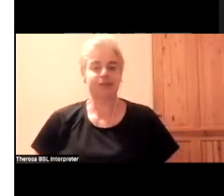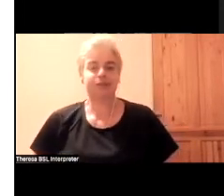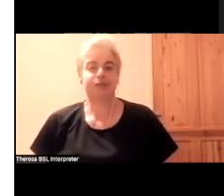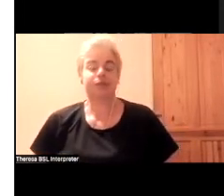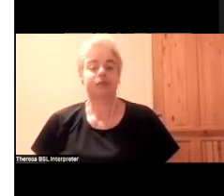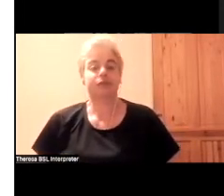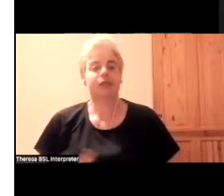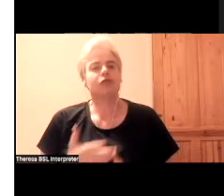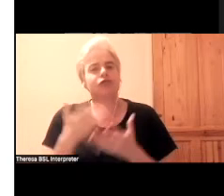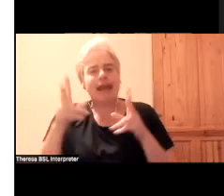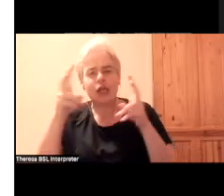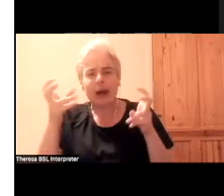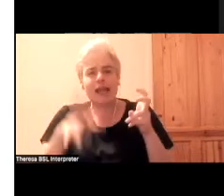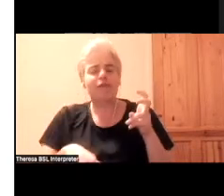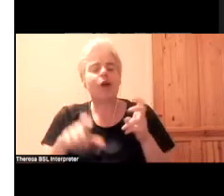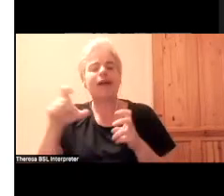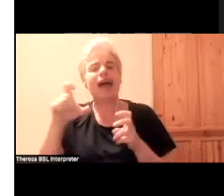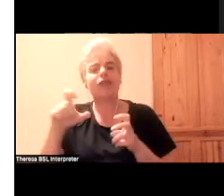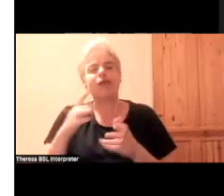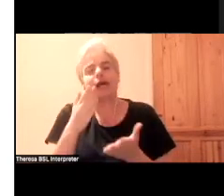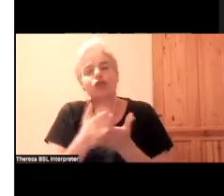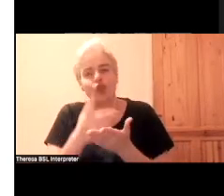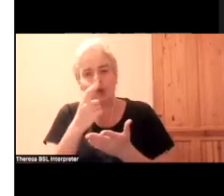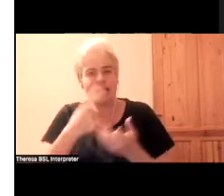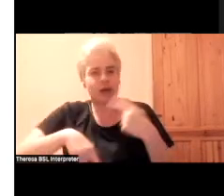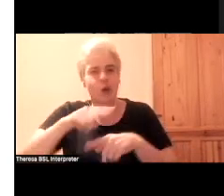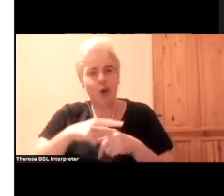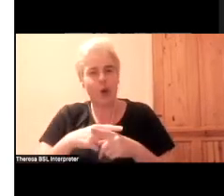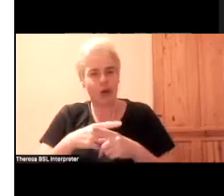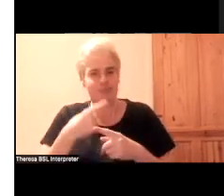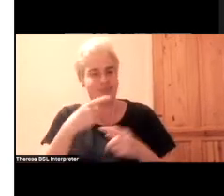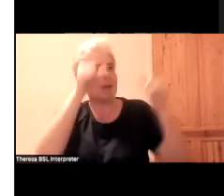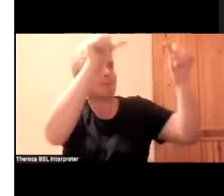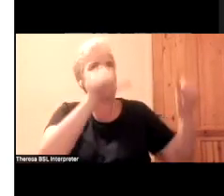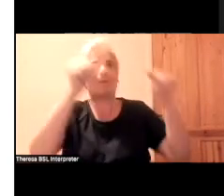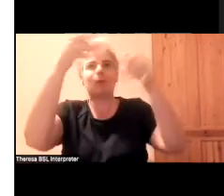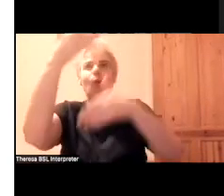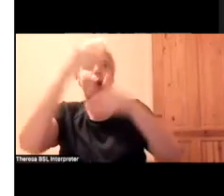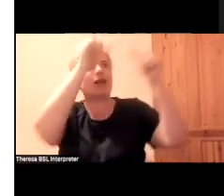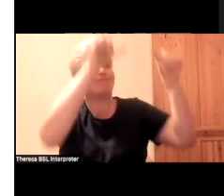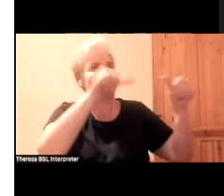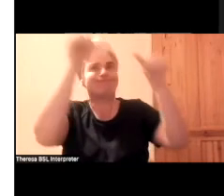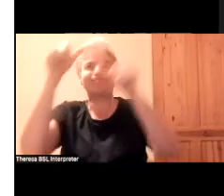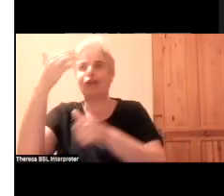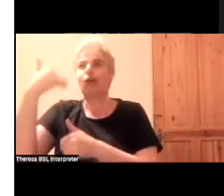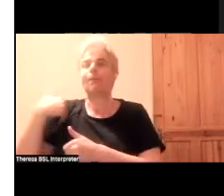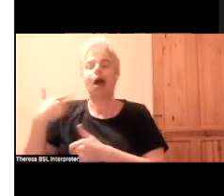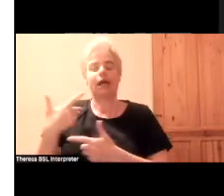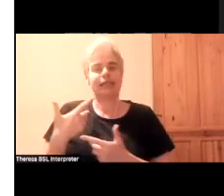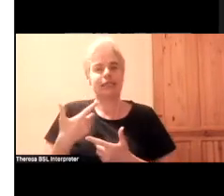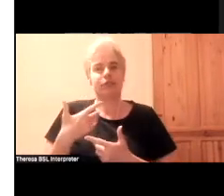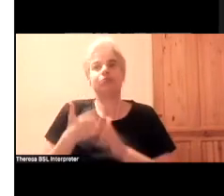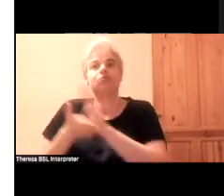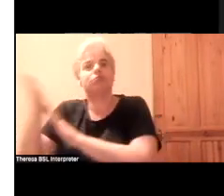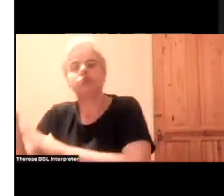There are some great quotes from Catherine, which I'm sure we could all pin to our walls as a reminder to step out and